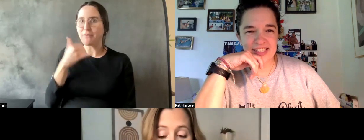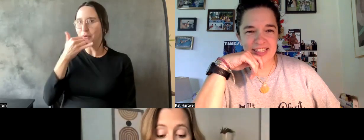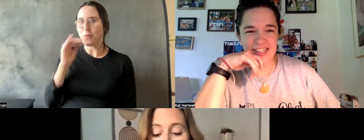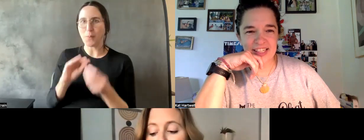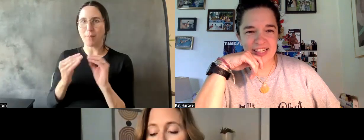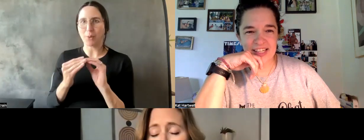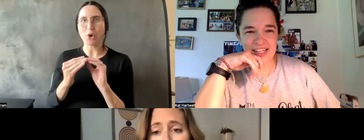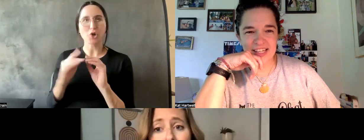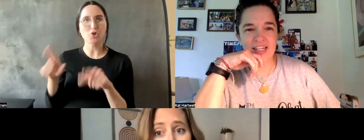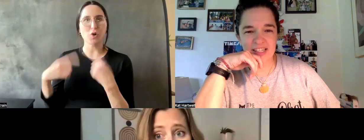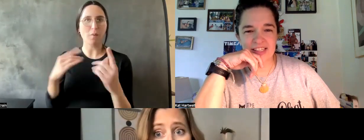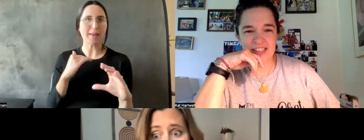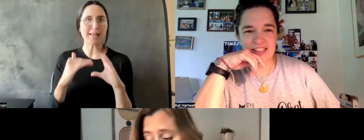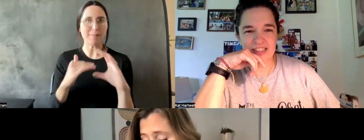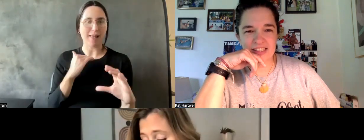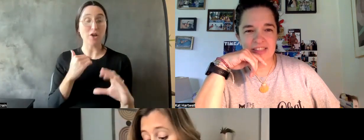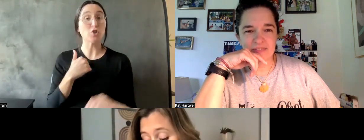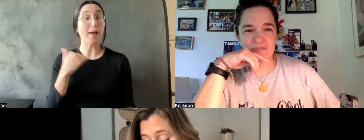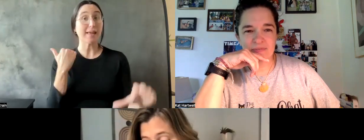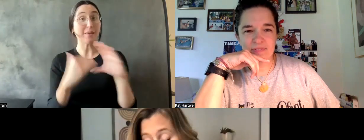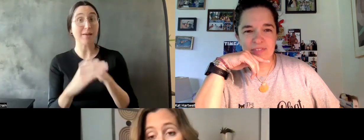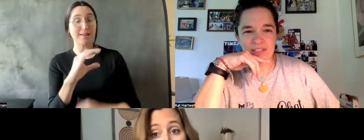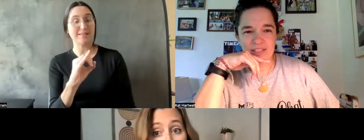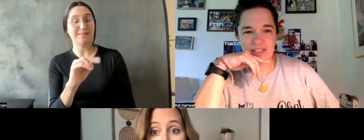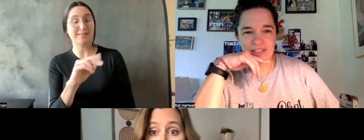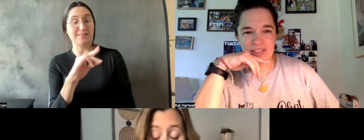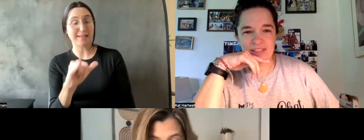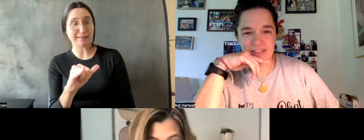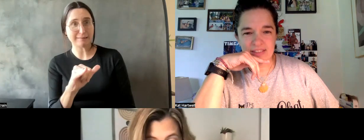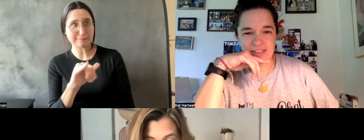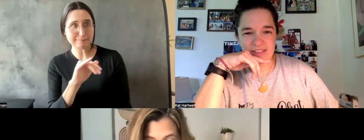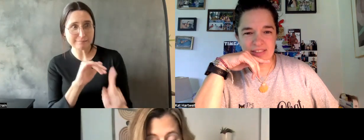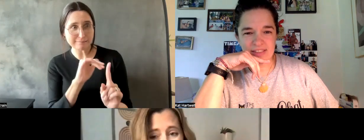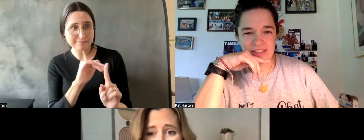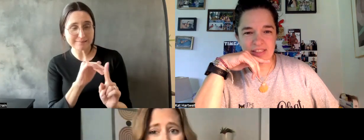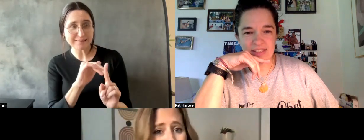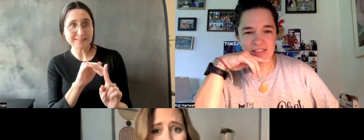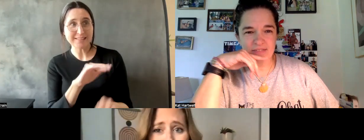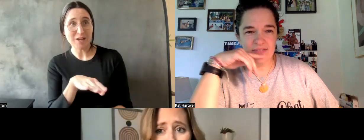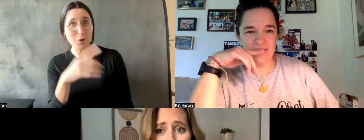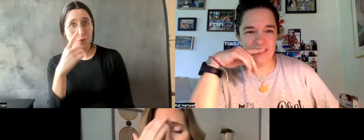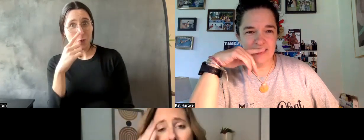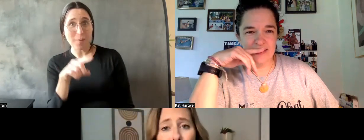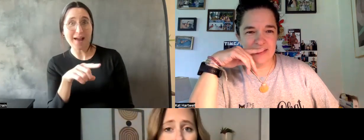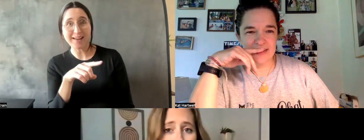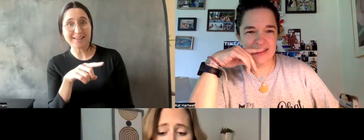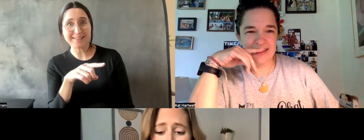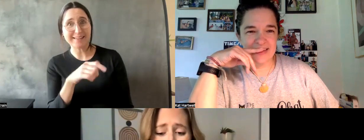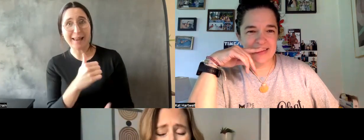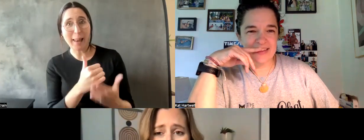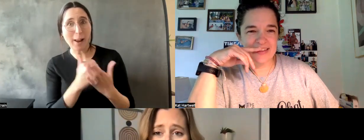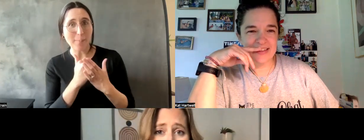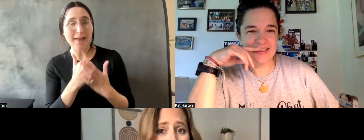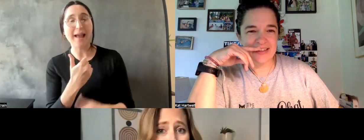via email. And I emailed her and I said, listen, can you like give me some help? I mean, I looked up a